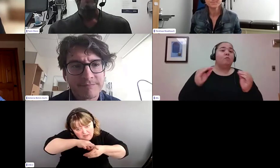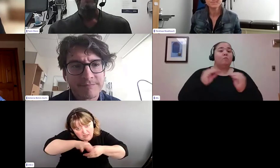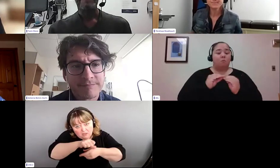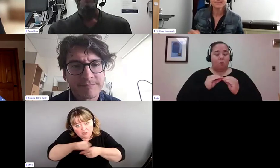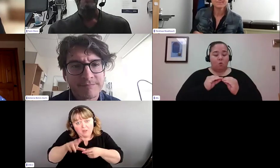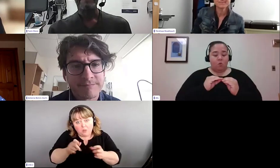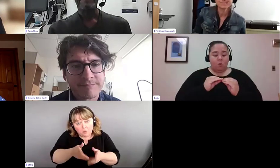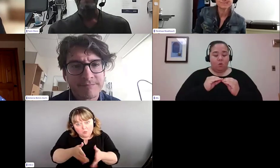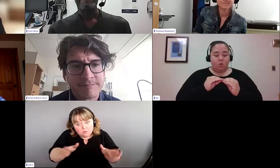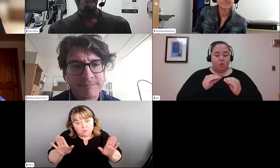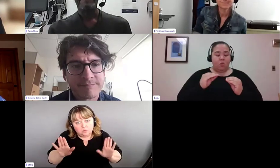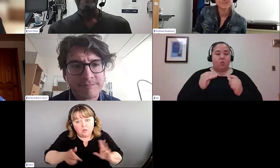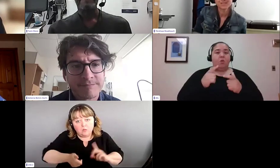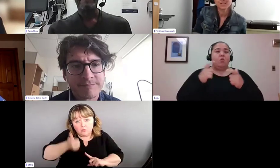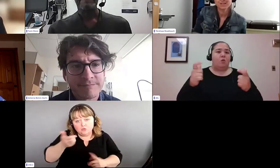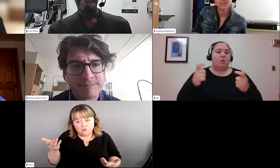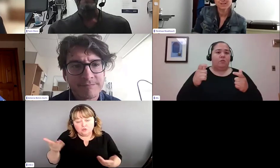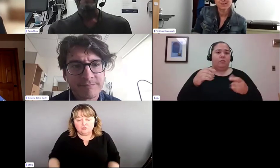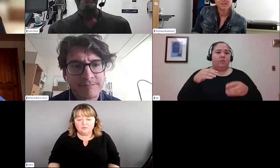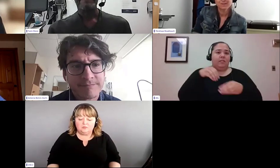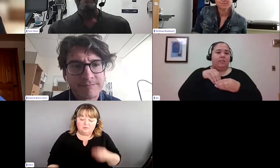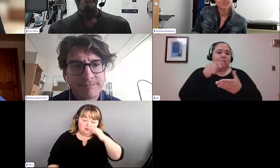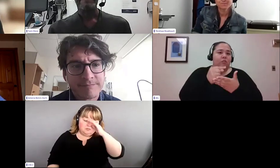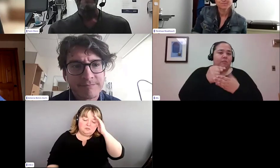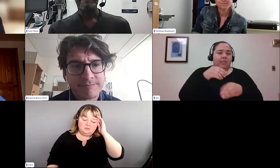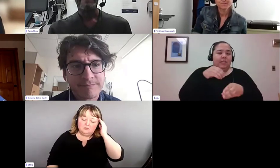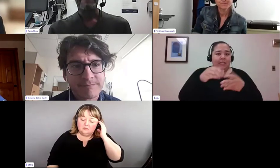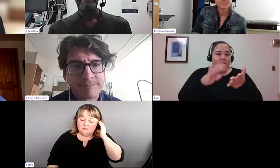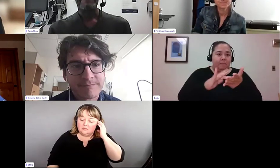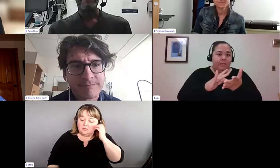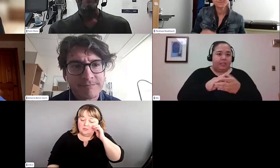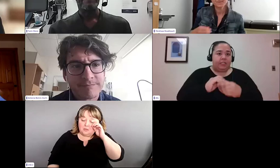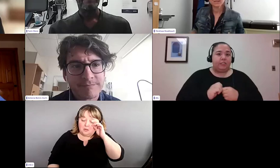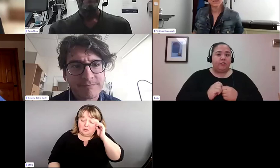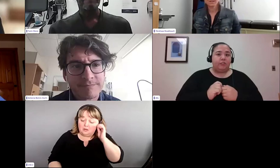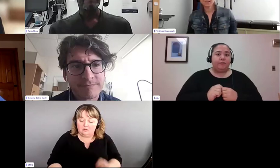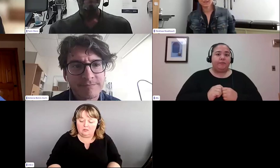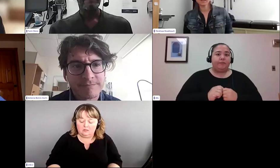repeat myself, than treatment and medication.